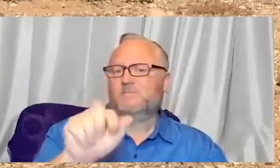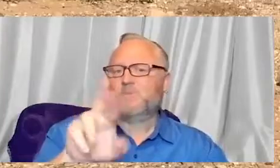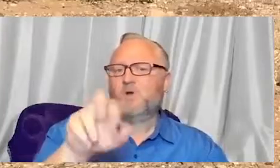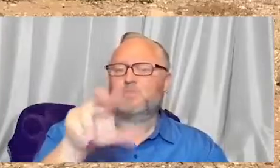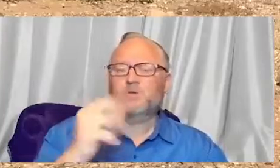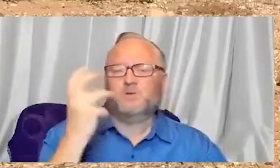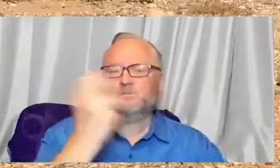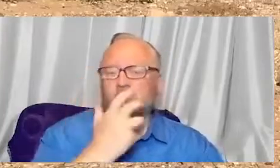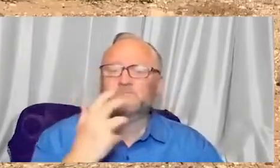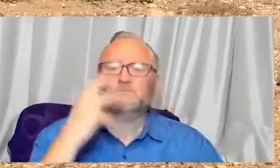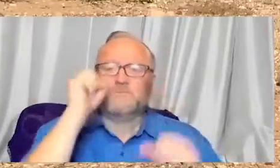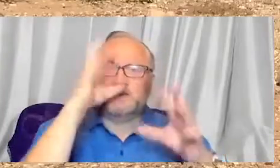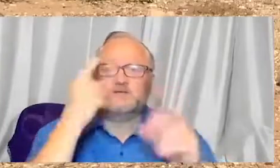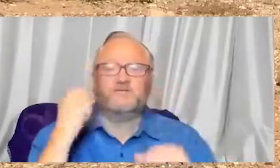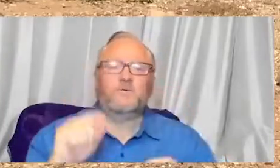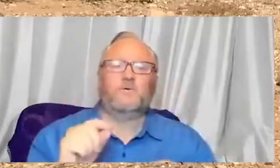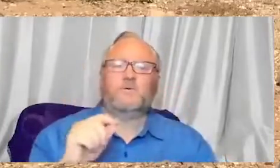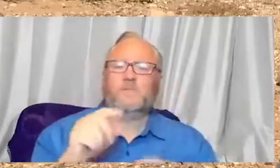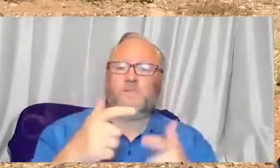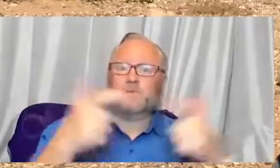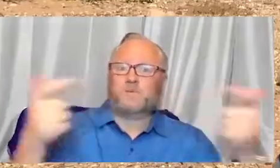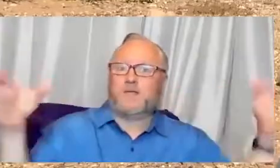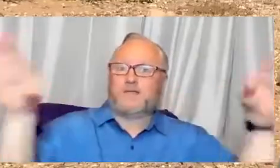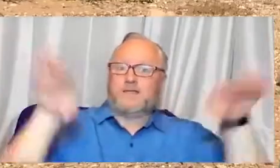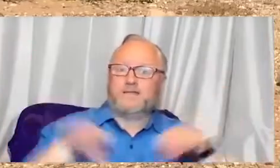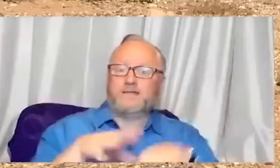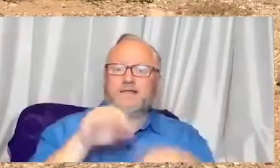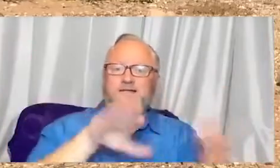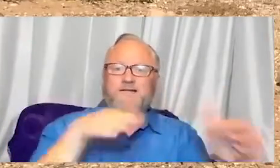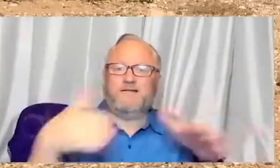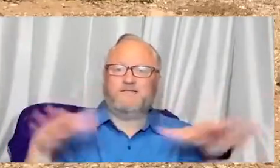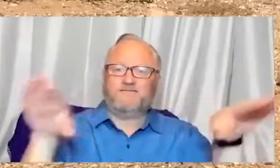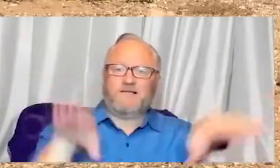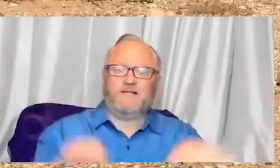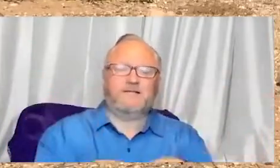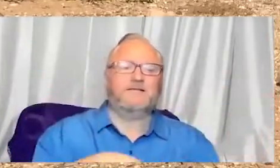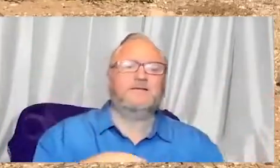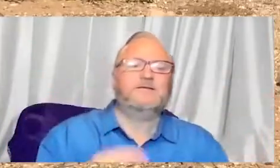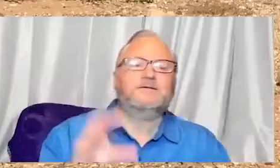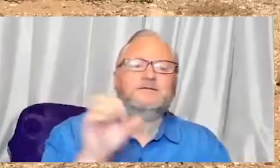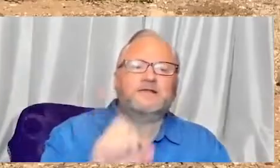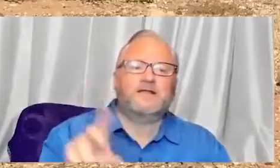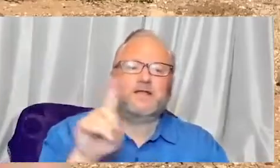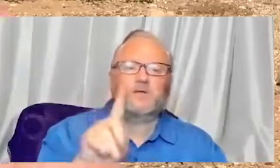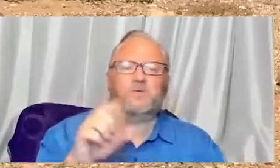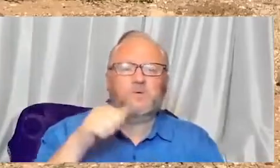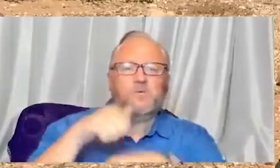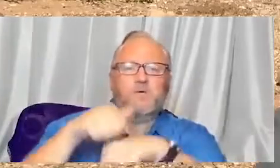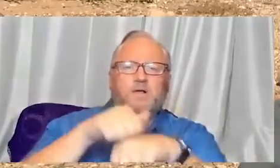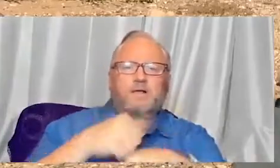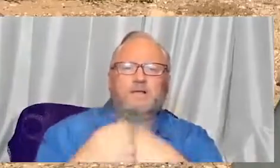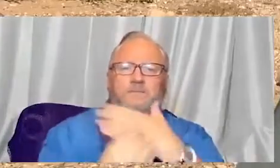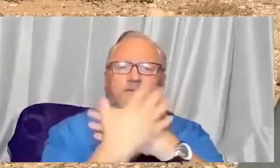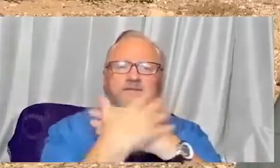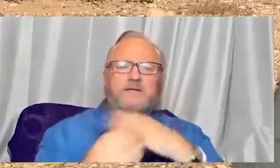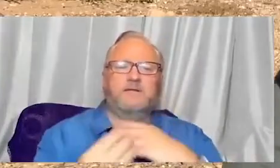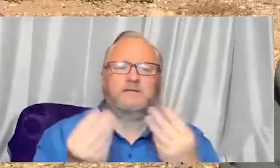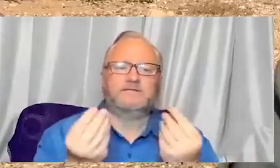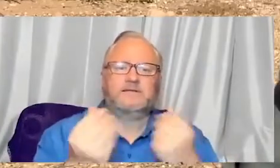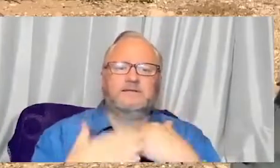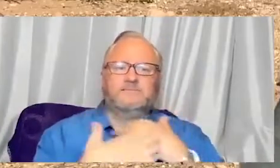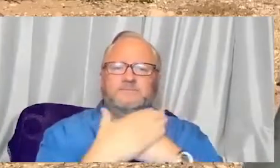Death Valley, the Pacific Ocean with its rocky beaches in San Diego, and the sandy beaches